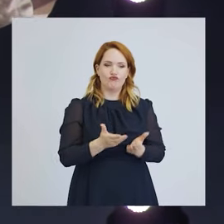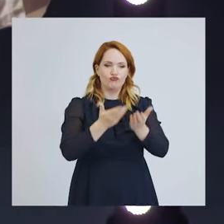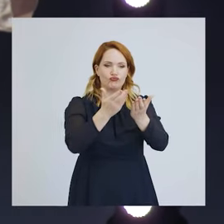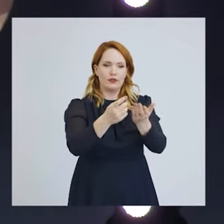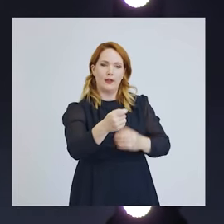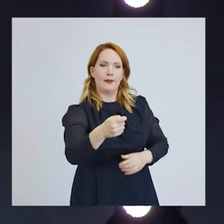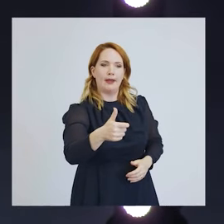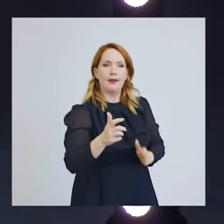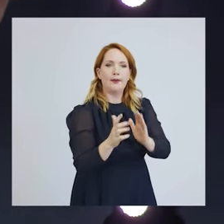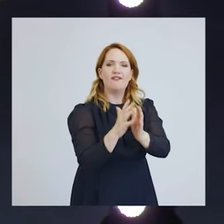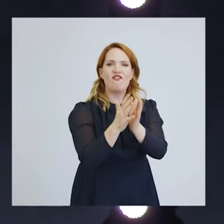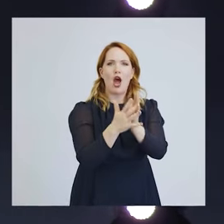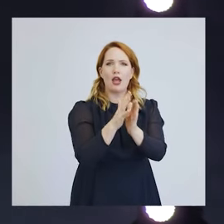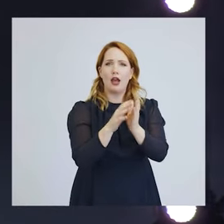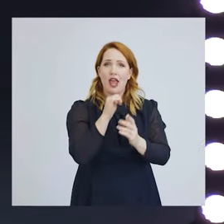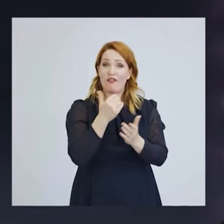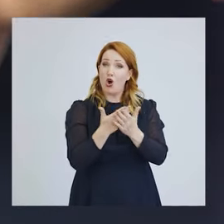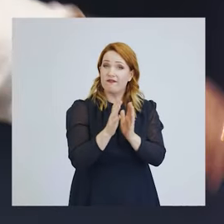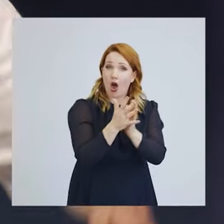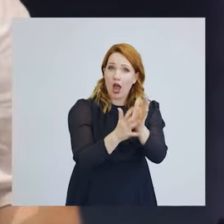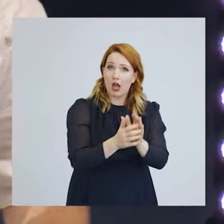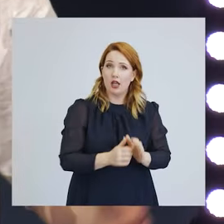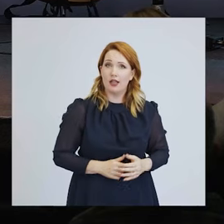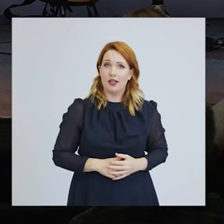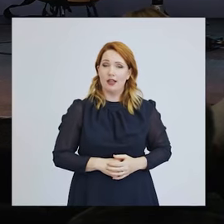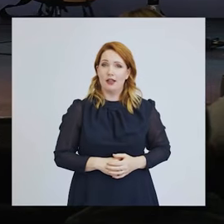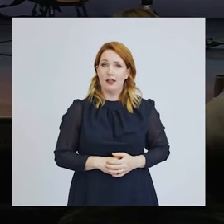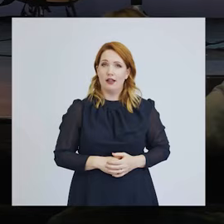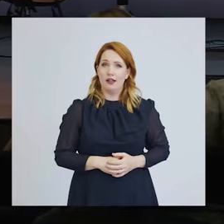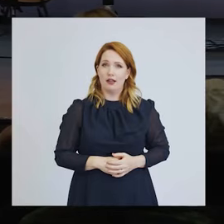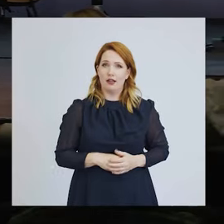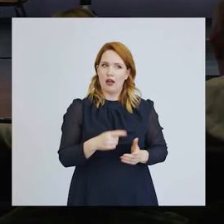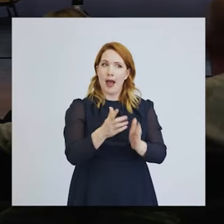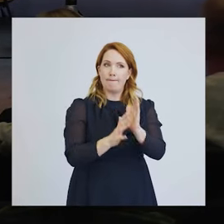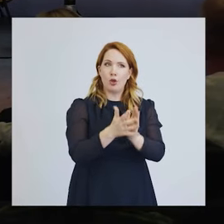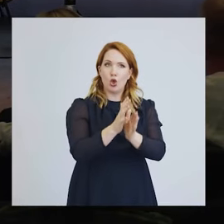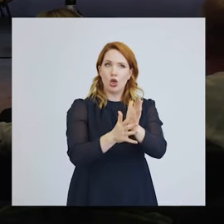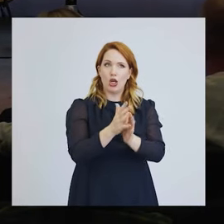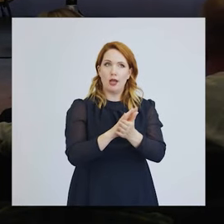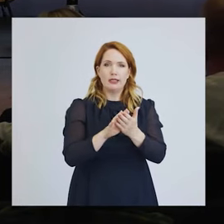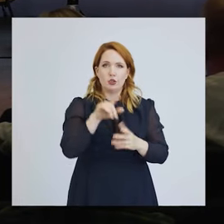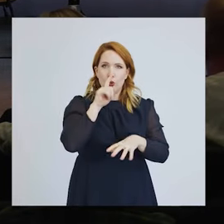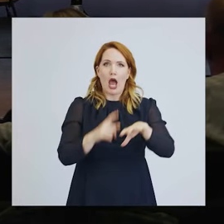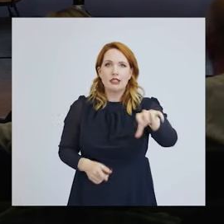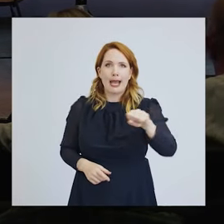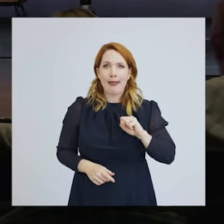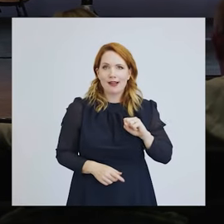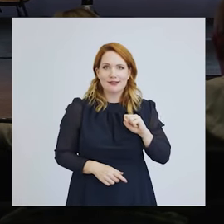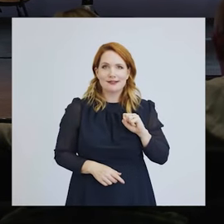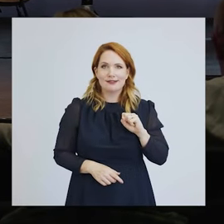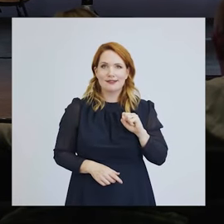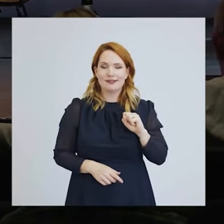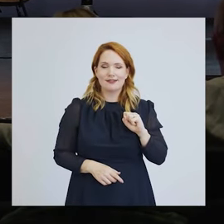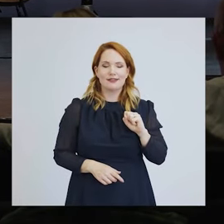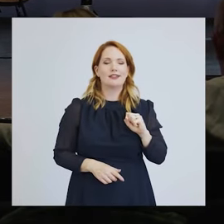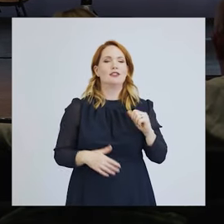fire. And as they lit it on fire, what happens when something's lit on fire?